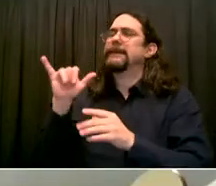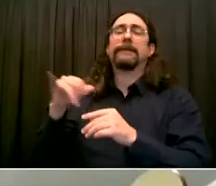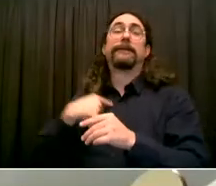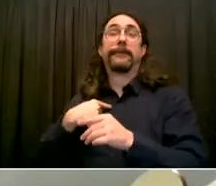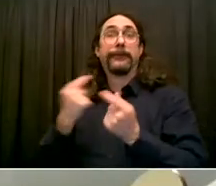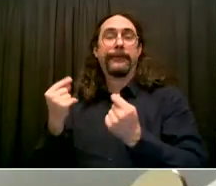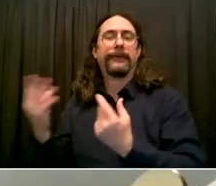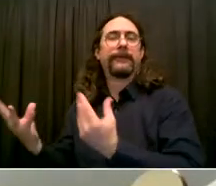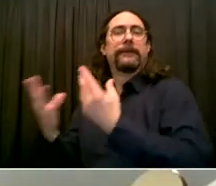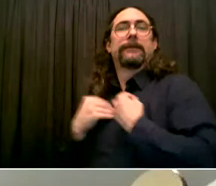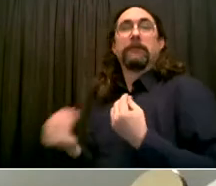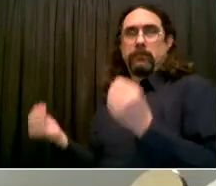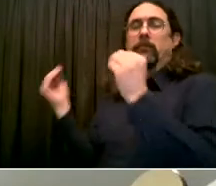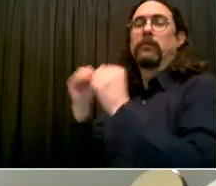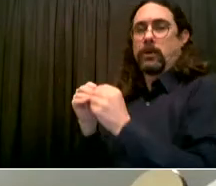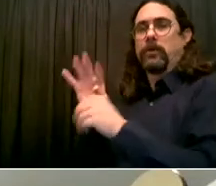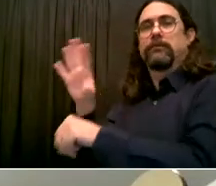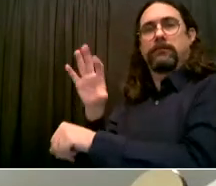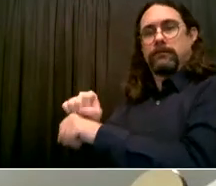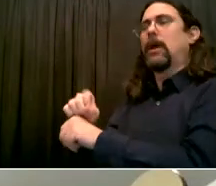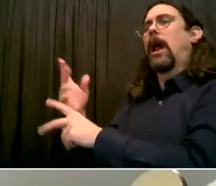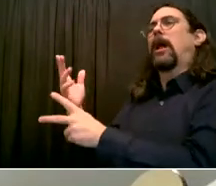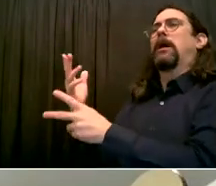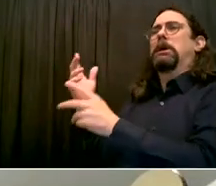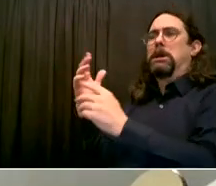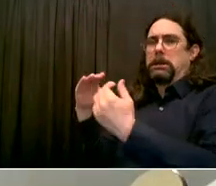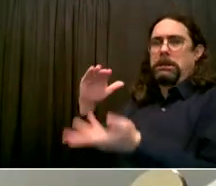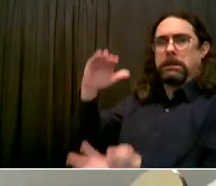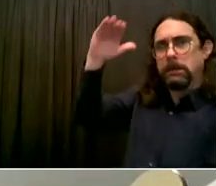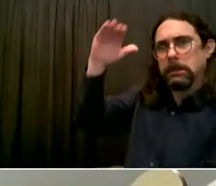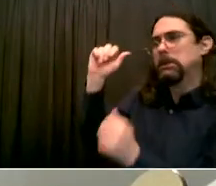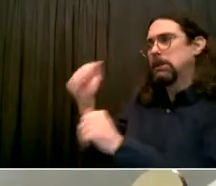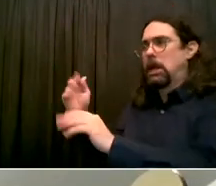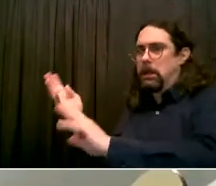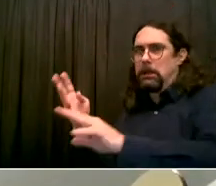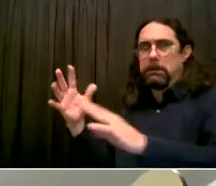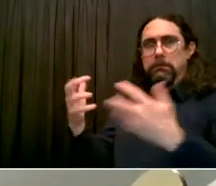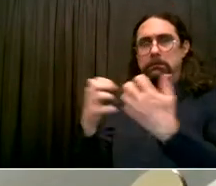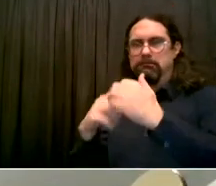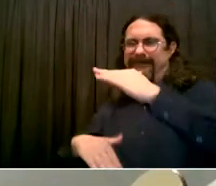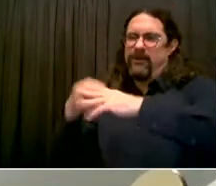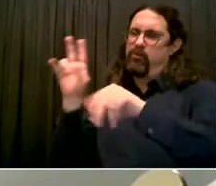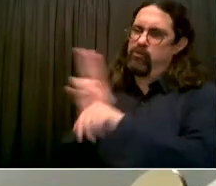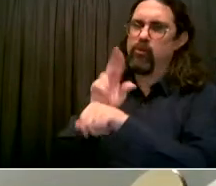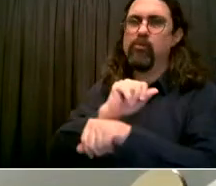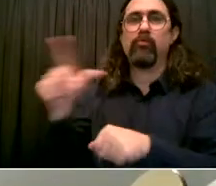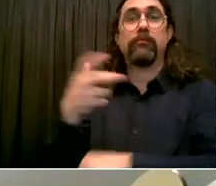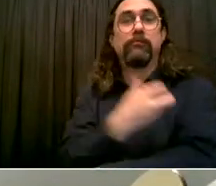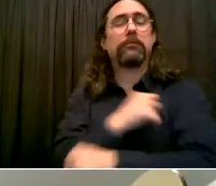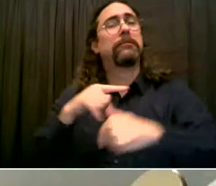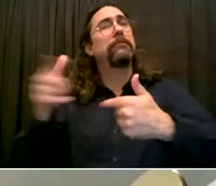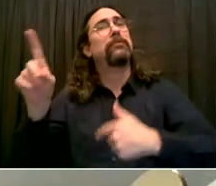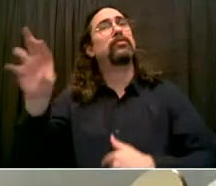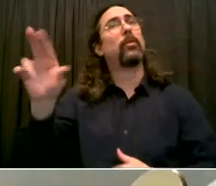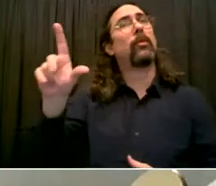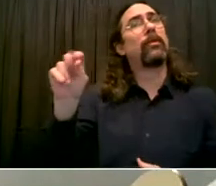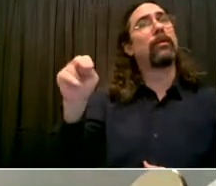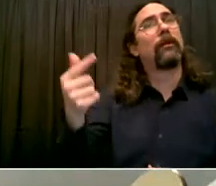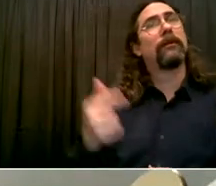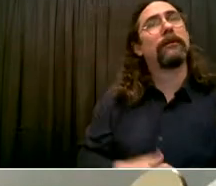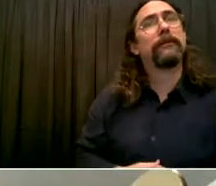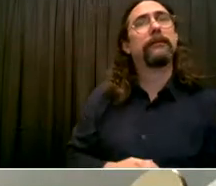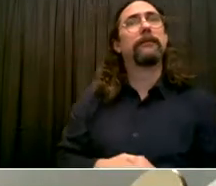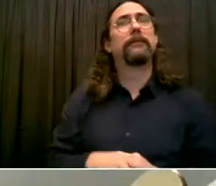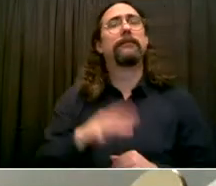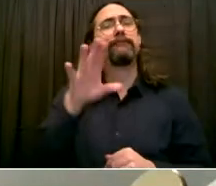of our seniors as possible. Right now, you mentioned age. We have a new walk-up program at our City Field, Bathgate, and Brooklyn Army Terminal